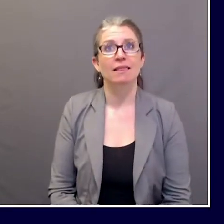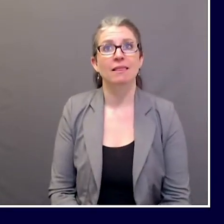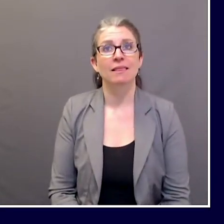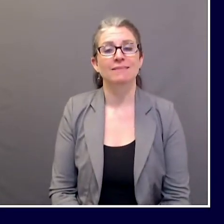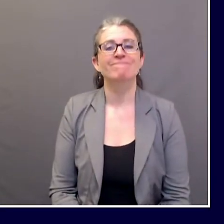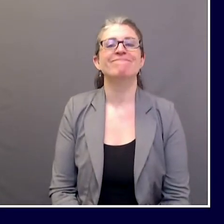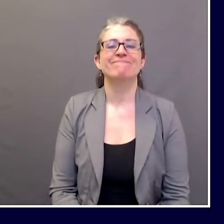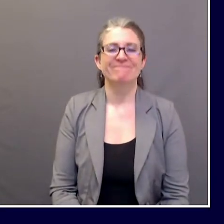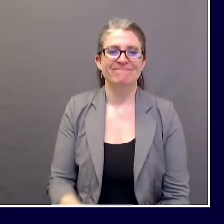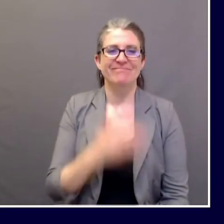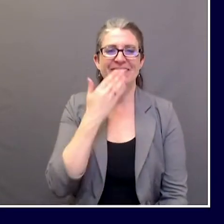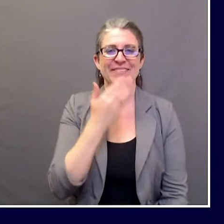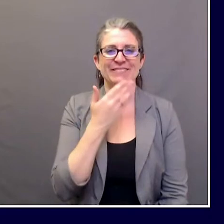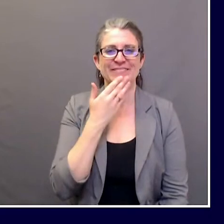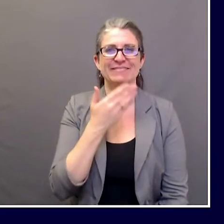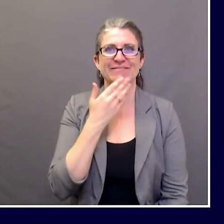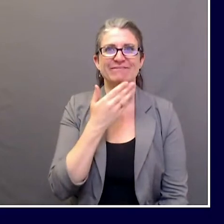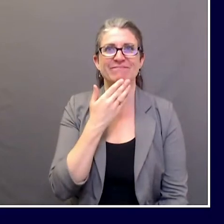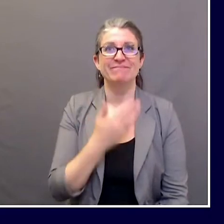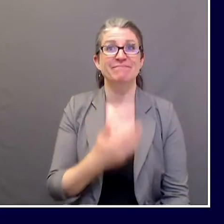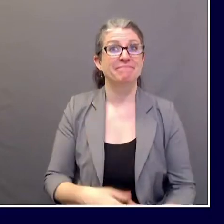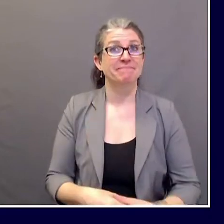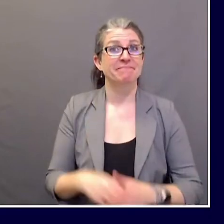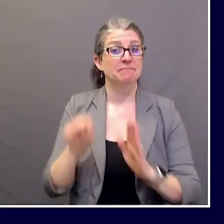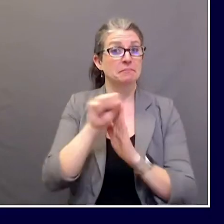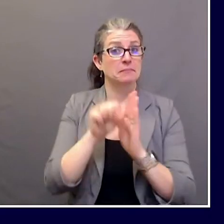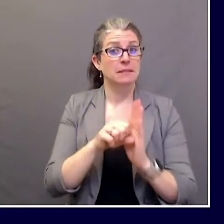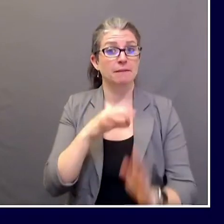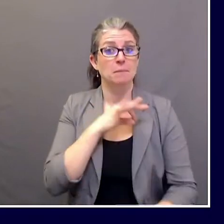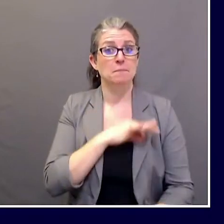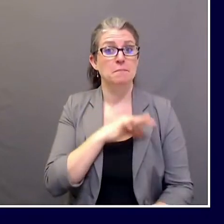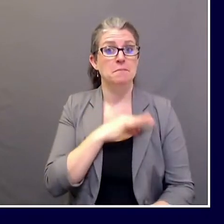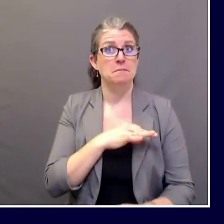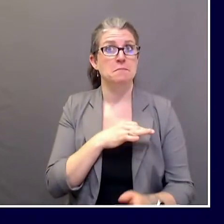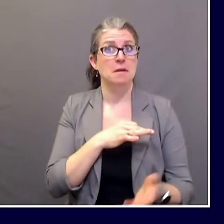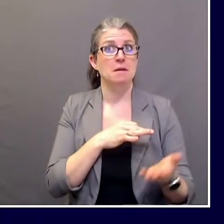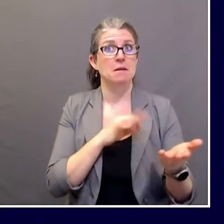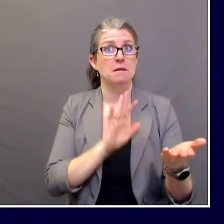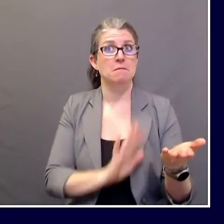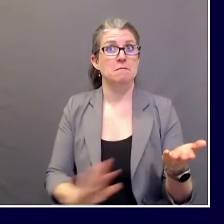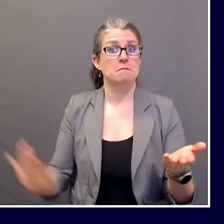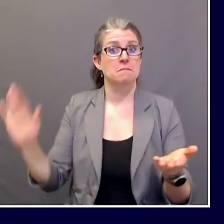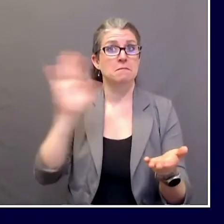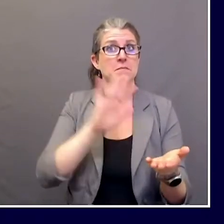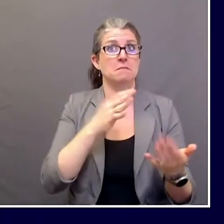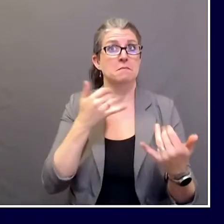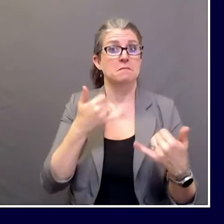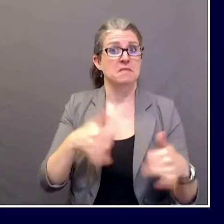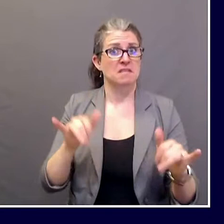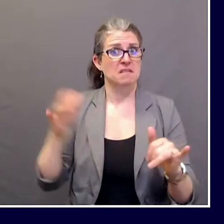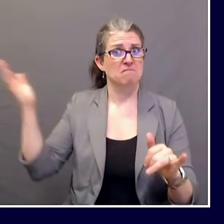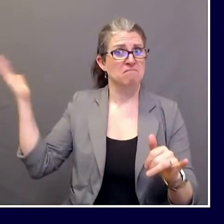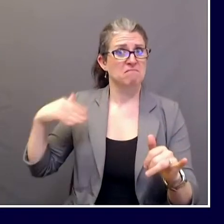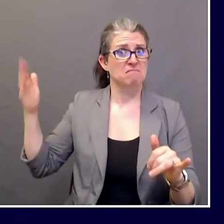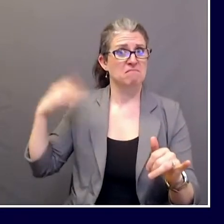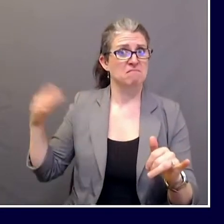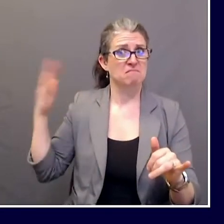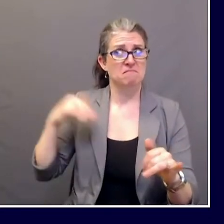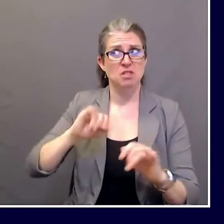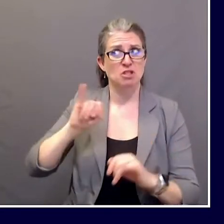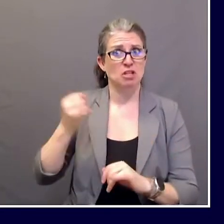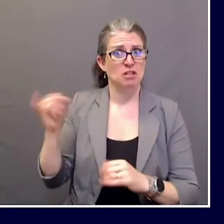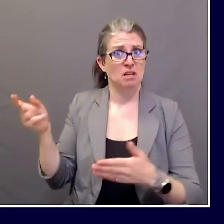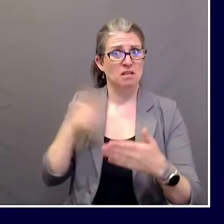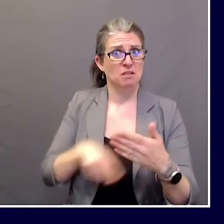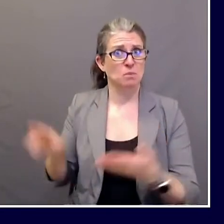will Maine still be asking for J&J doses during the next week allotment? Mel, we've